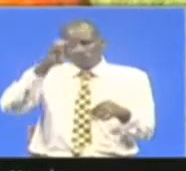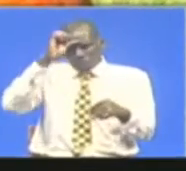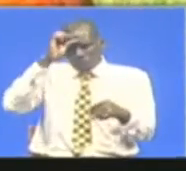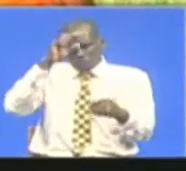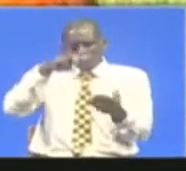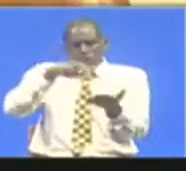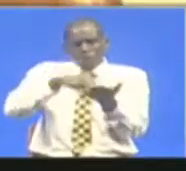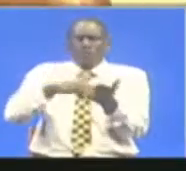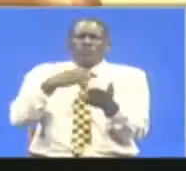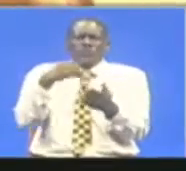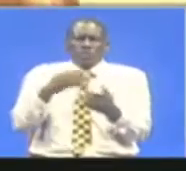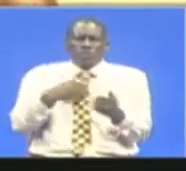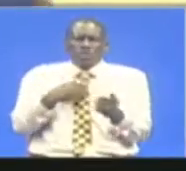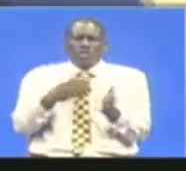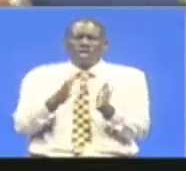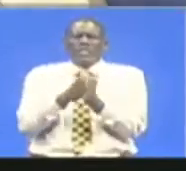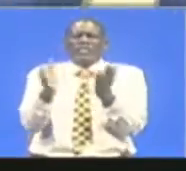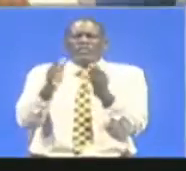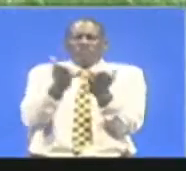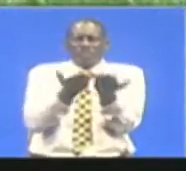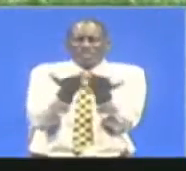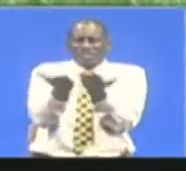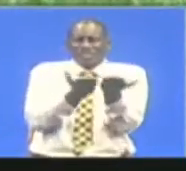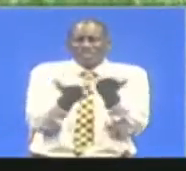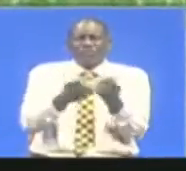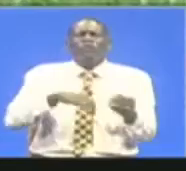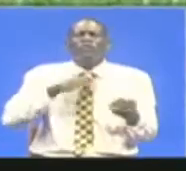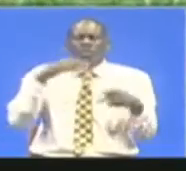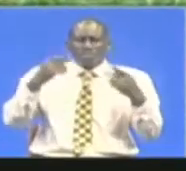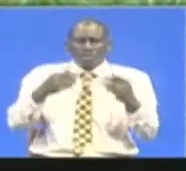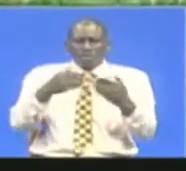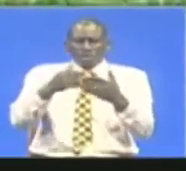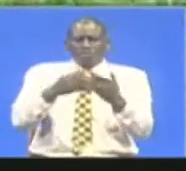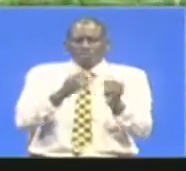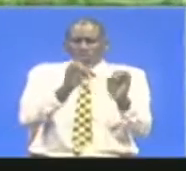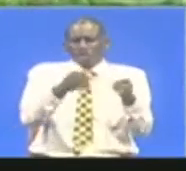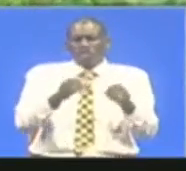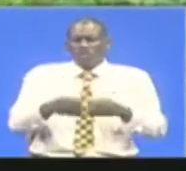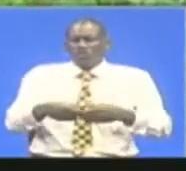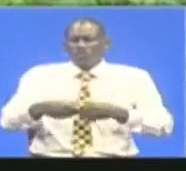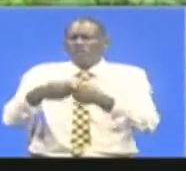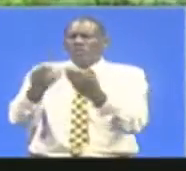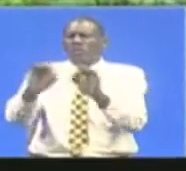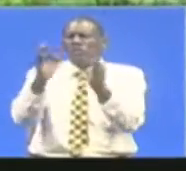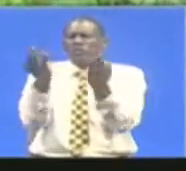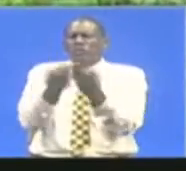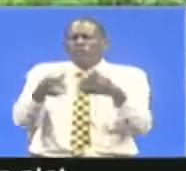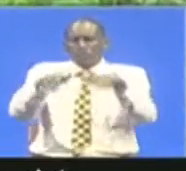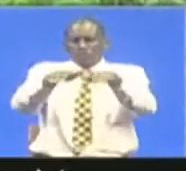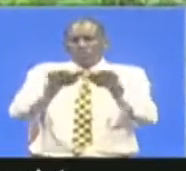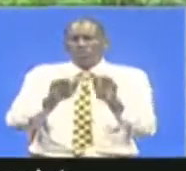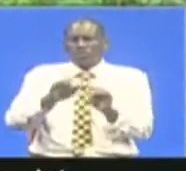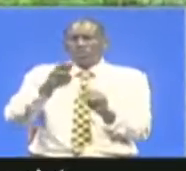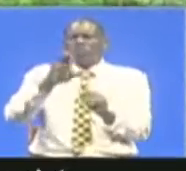funeral service for the deceased before their remains are released to the families for burial. Brenda Wanga, NTV.